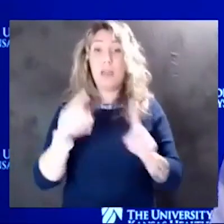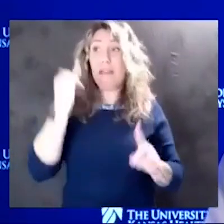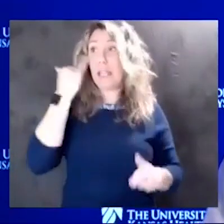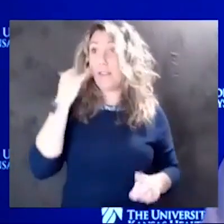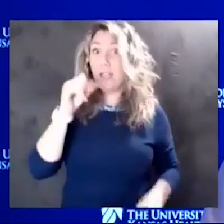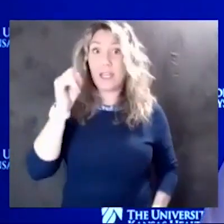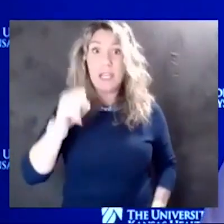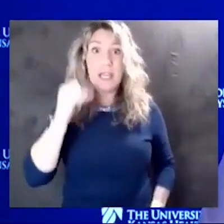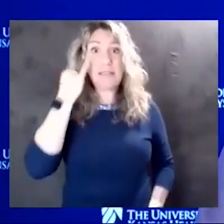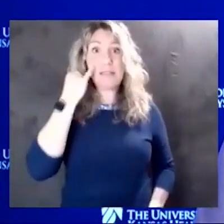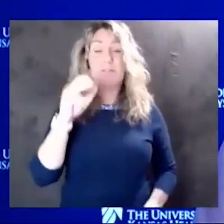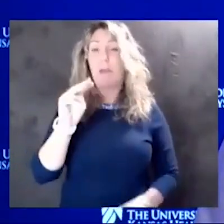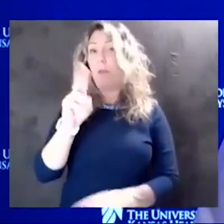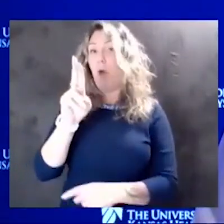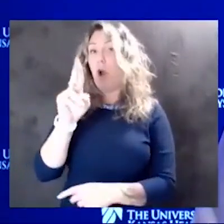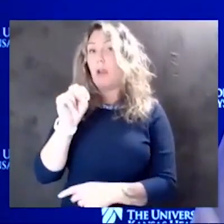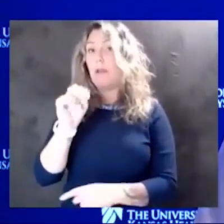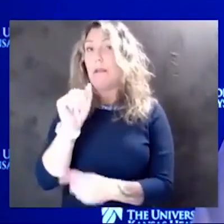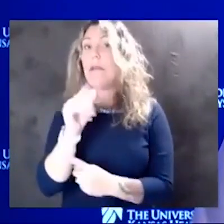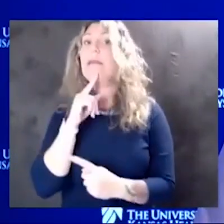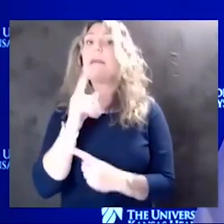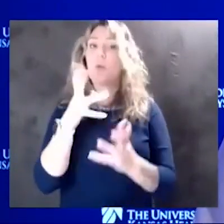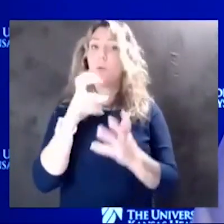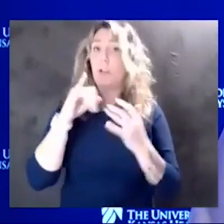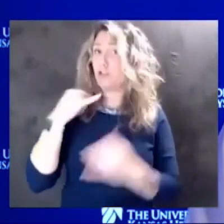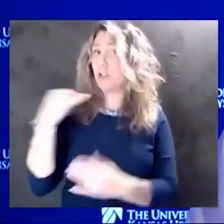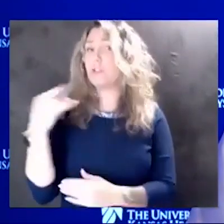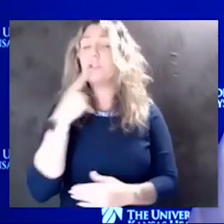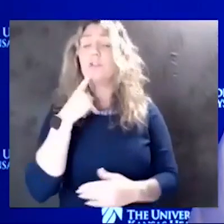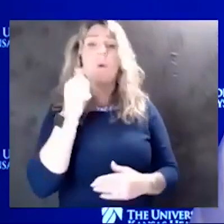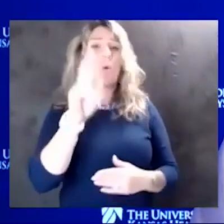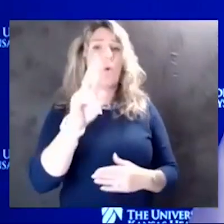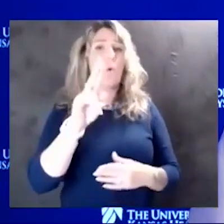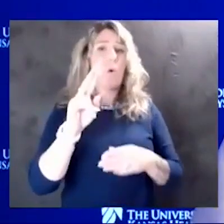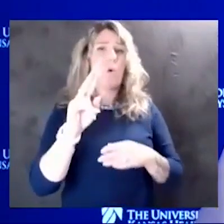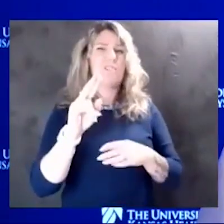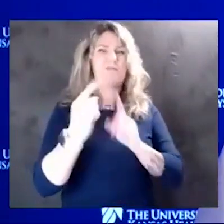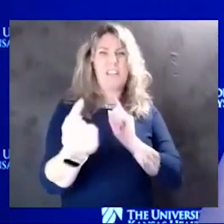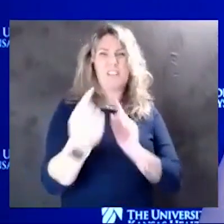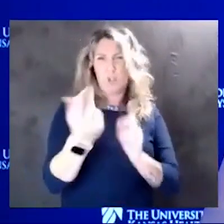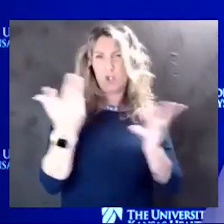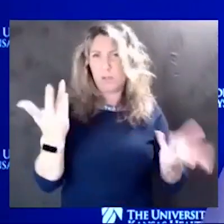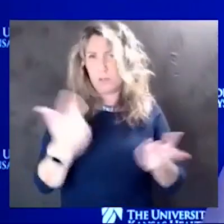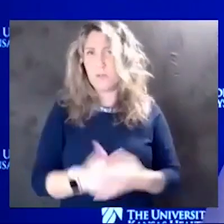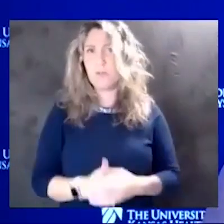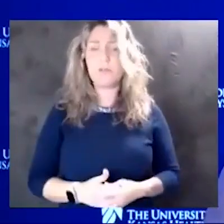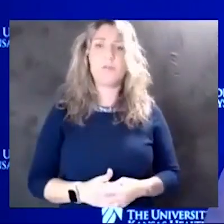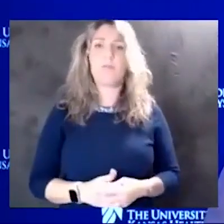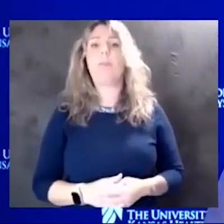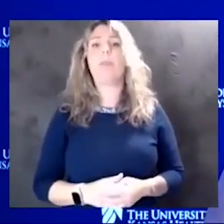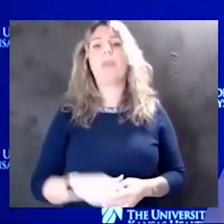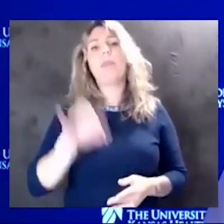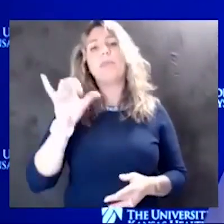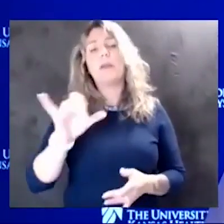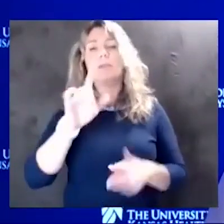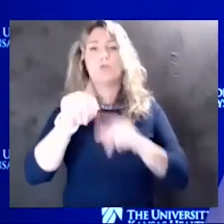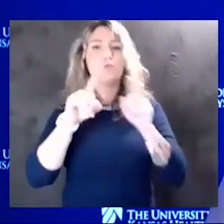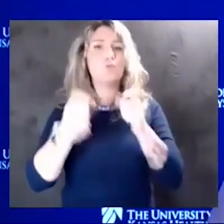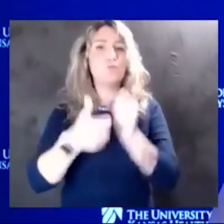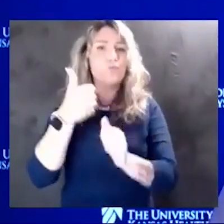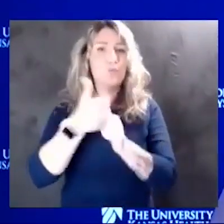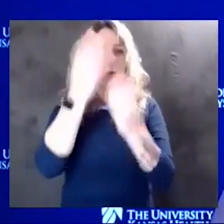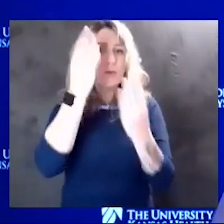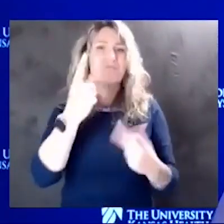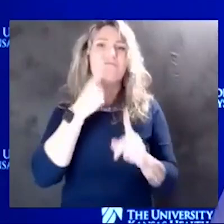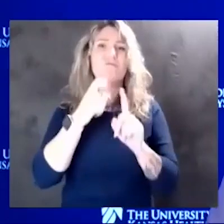mRNA vaccines, are you going to get Johnson & Johnson or vice versa? So this is a question. Most of this data is coming out of England, so they